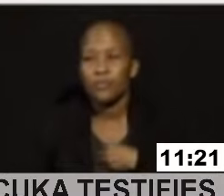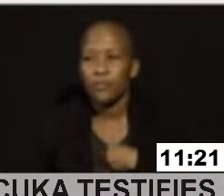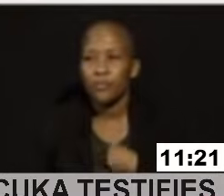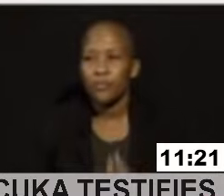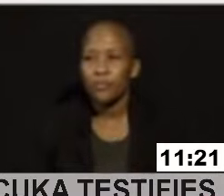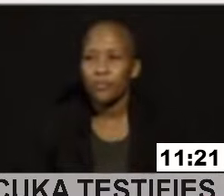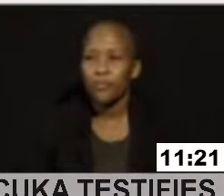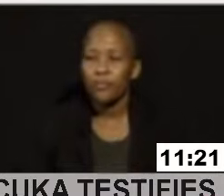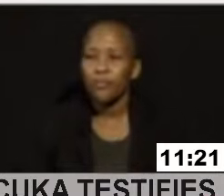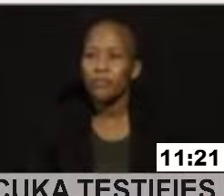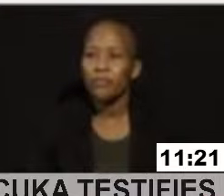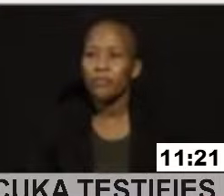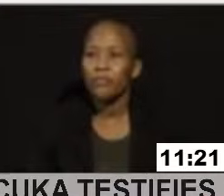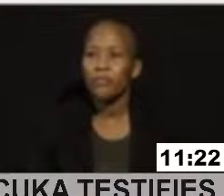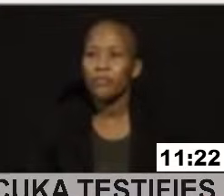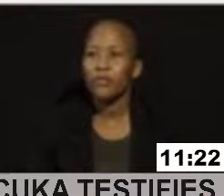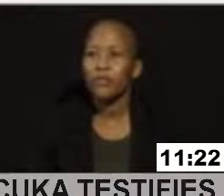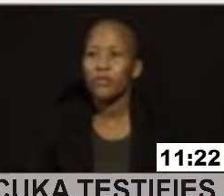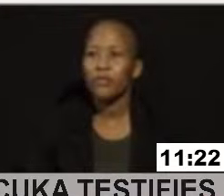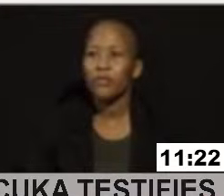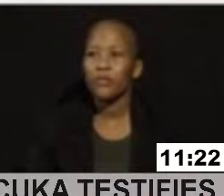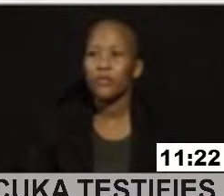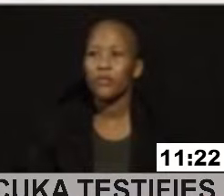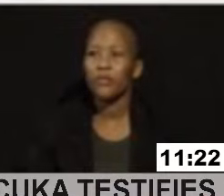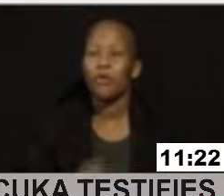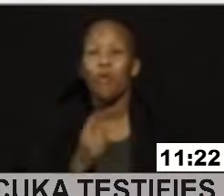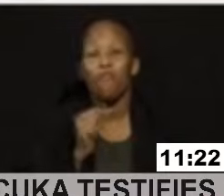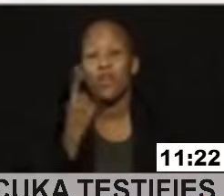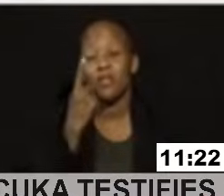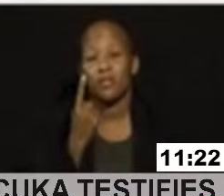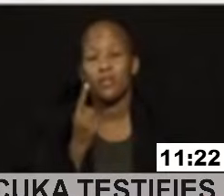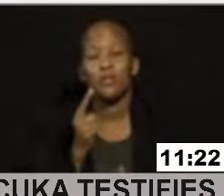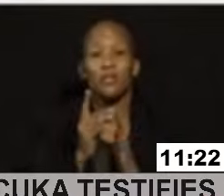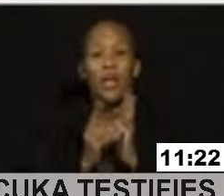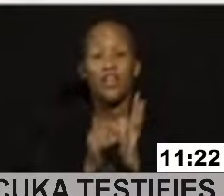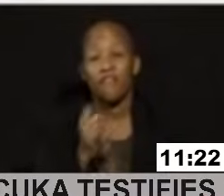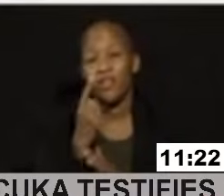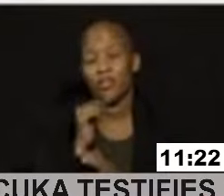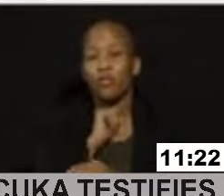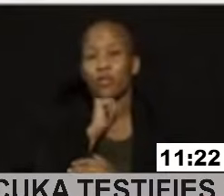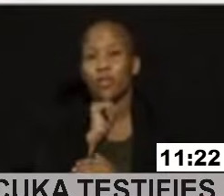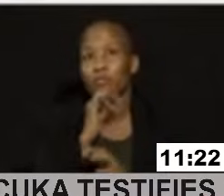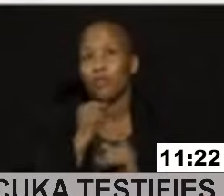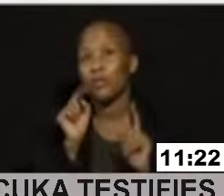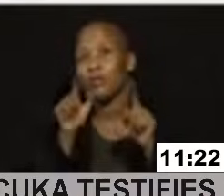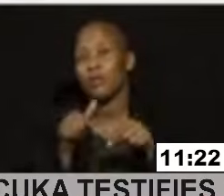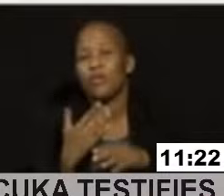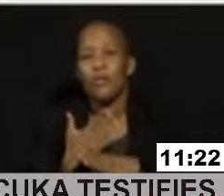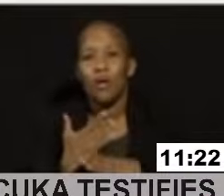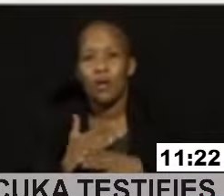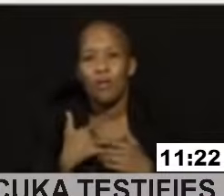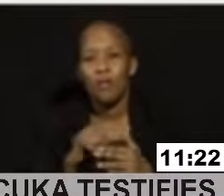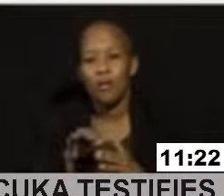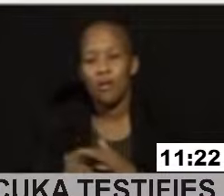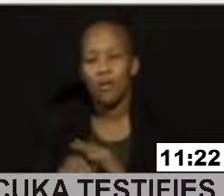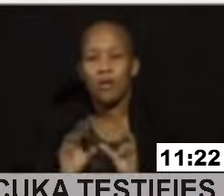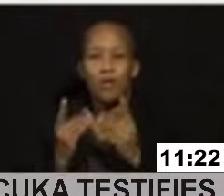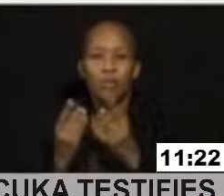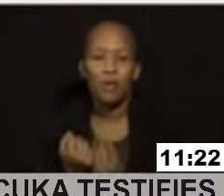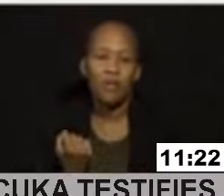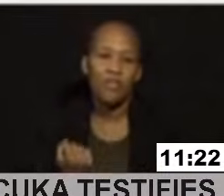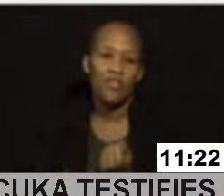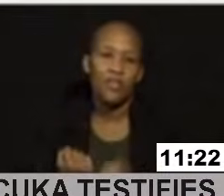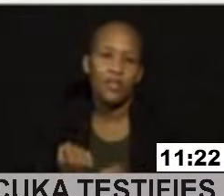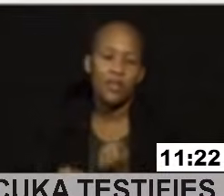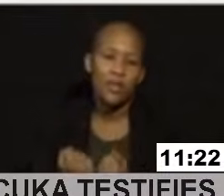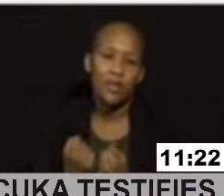Well, when I reported for work on the 1st of August, I went to the Department of Justice and I met with the Director